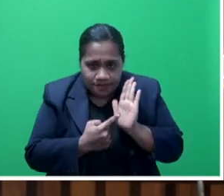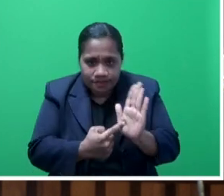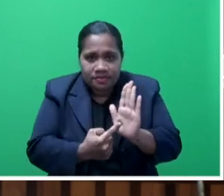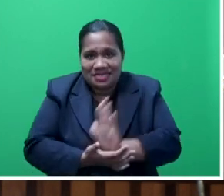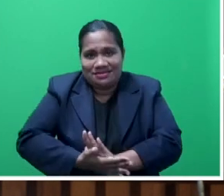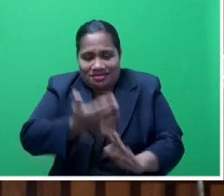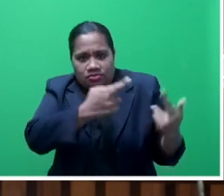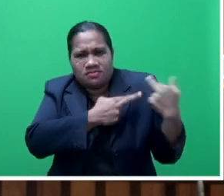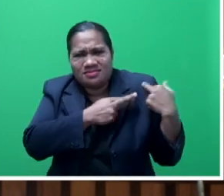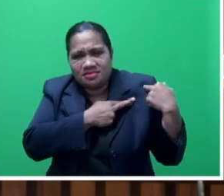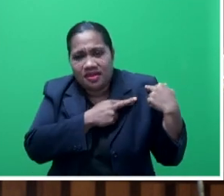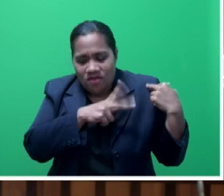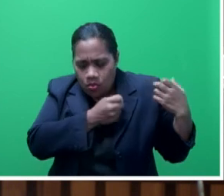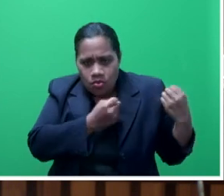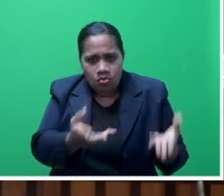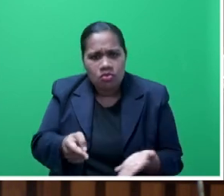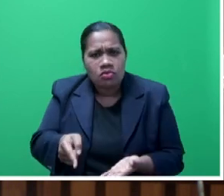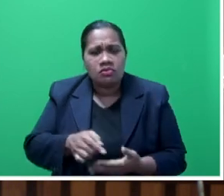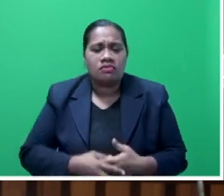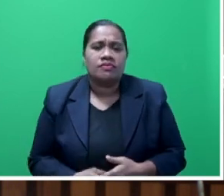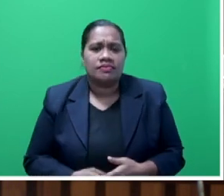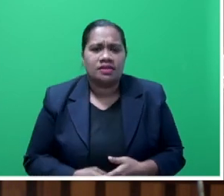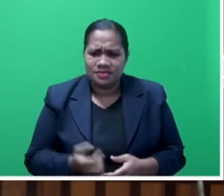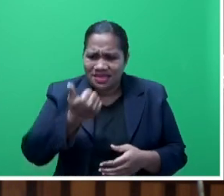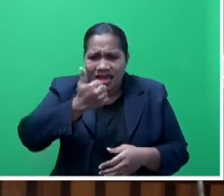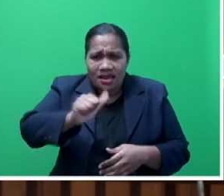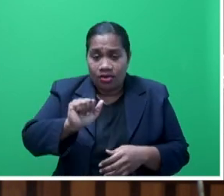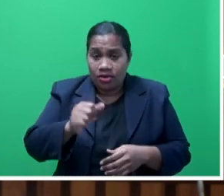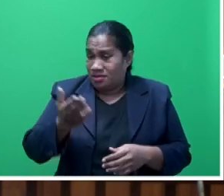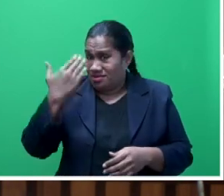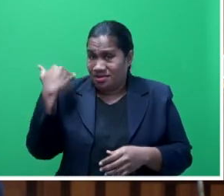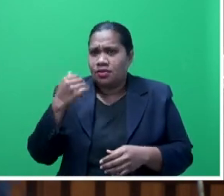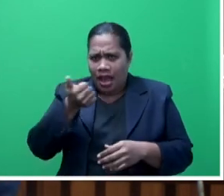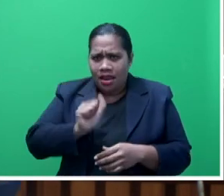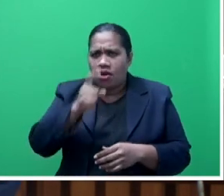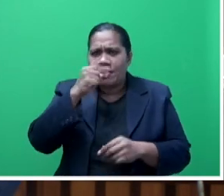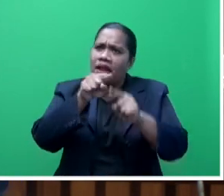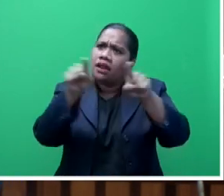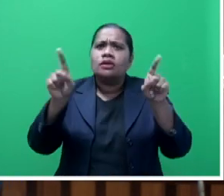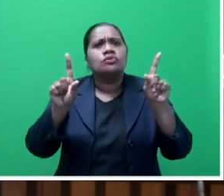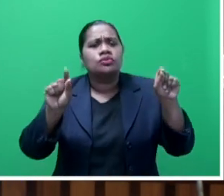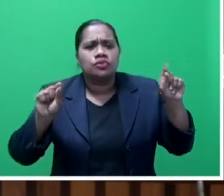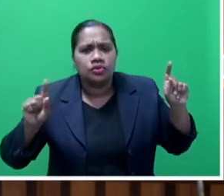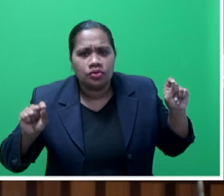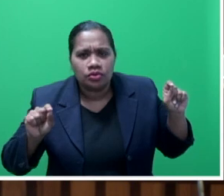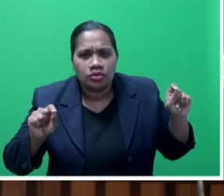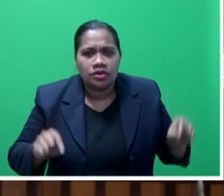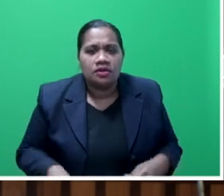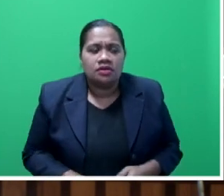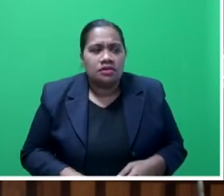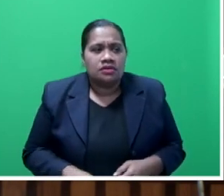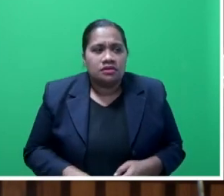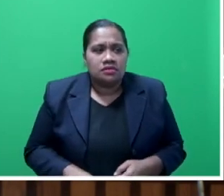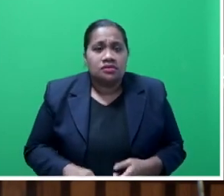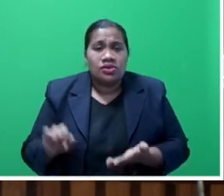provisions. The previous law actually allowed those people to slip through the cracks. Does the Immigration Department have the capacity? Of course it has